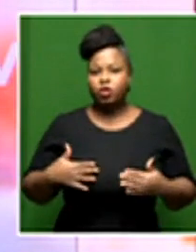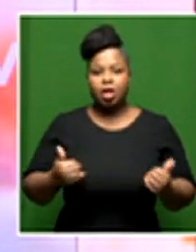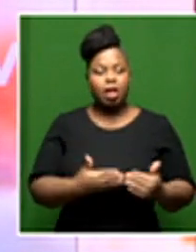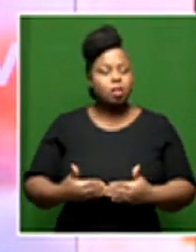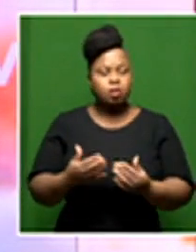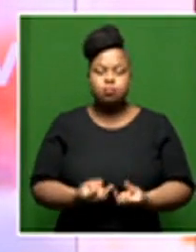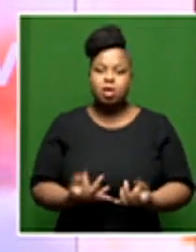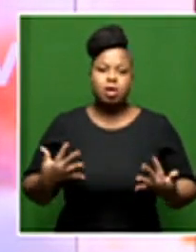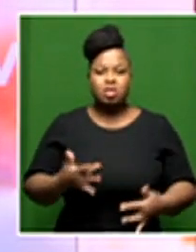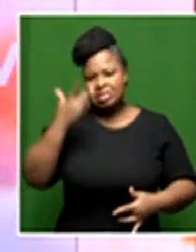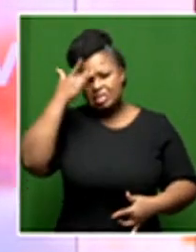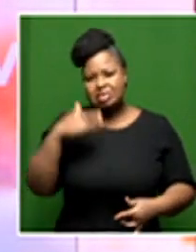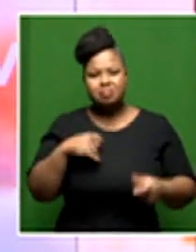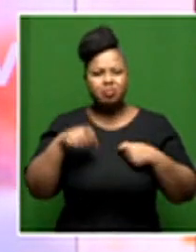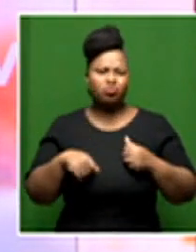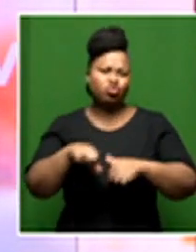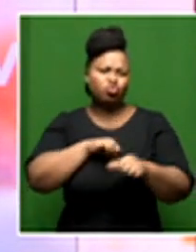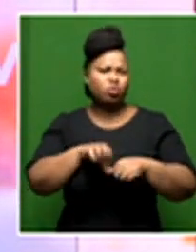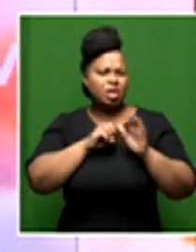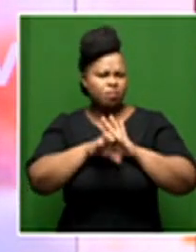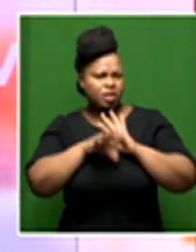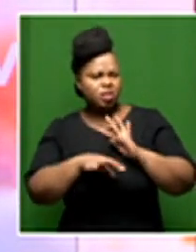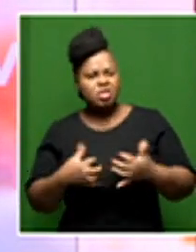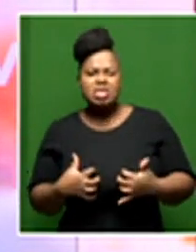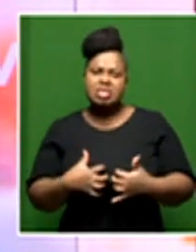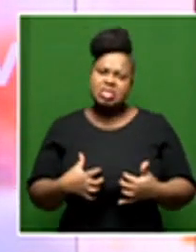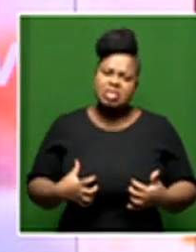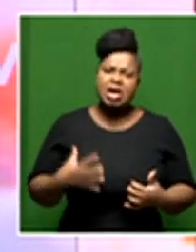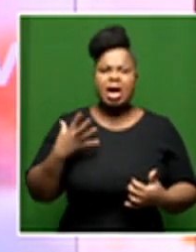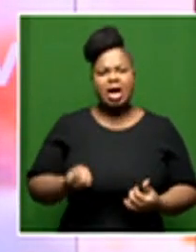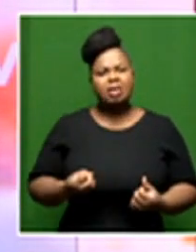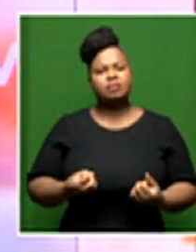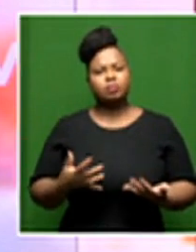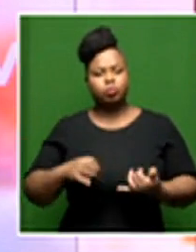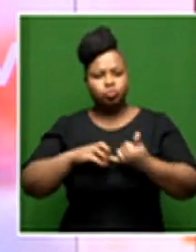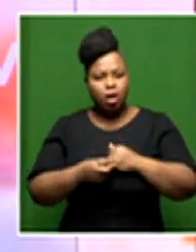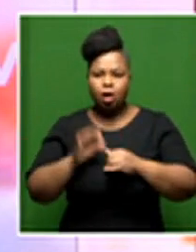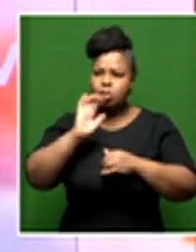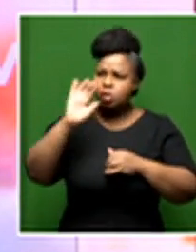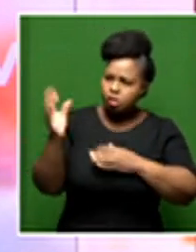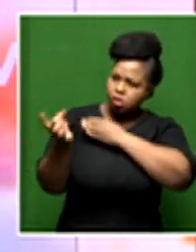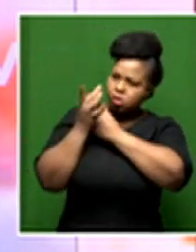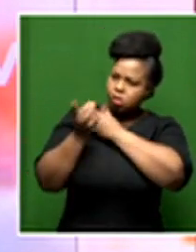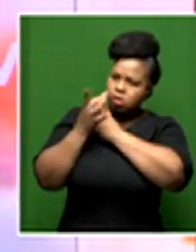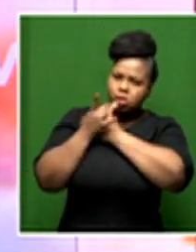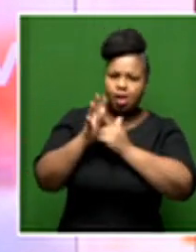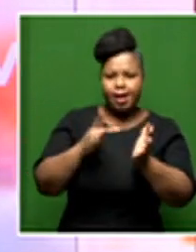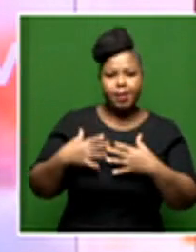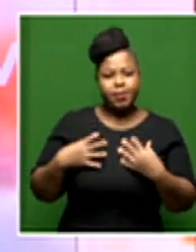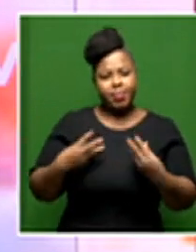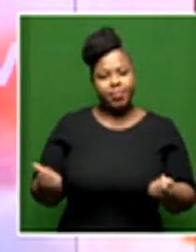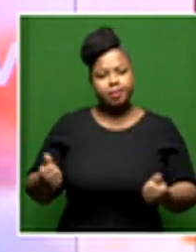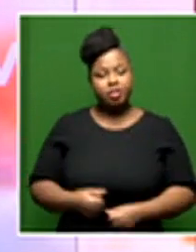healthcare, thousands of these patients have resorted to social media to share their frustrations and also get medical